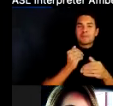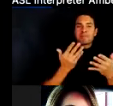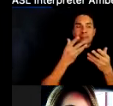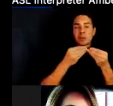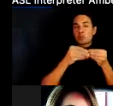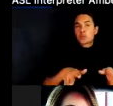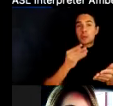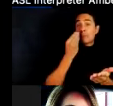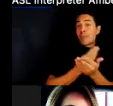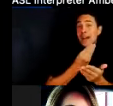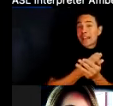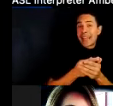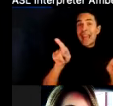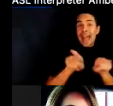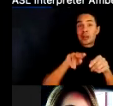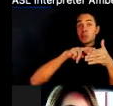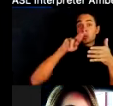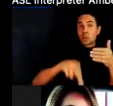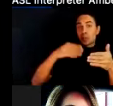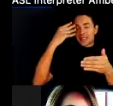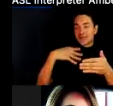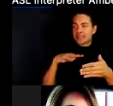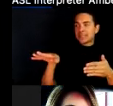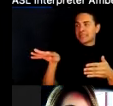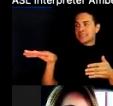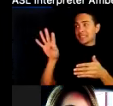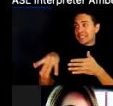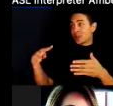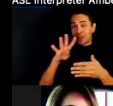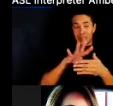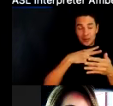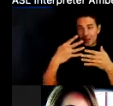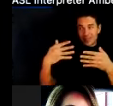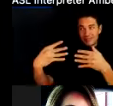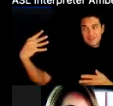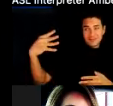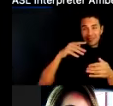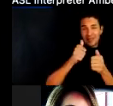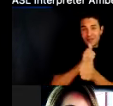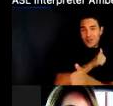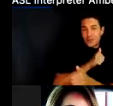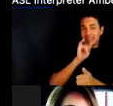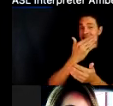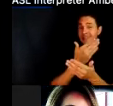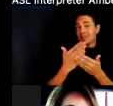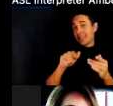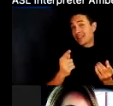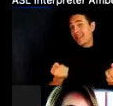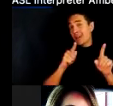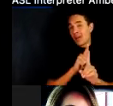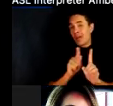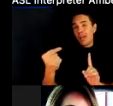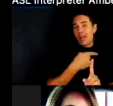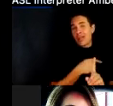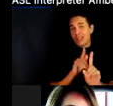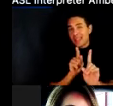losing money as a result of having to sort of avoid working with this individual, right? So that could be something that could come up